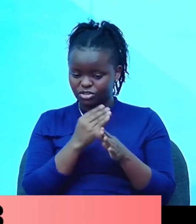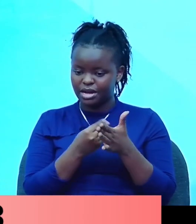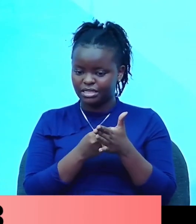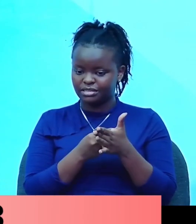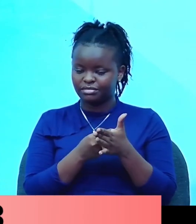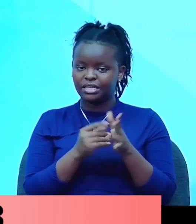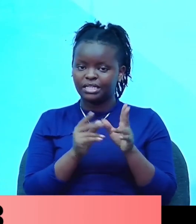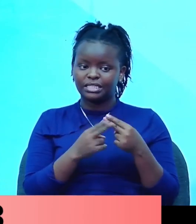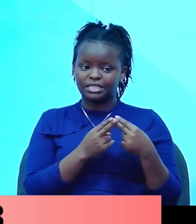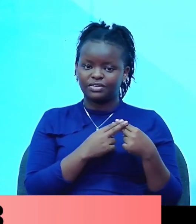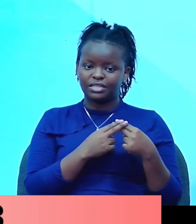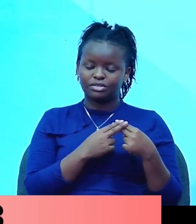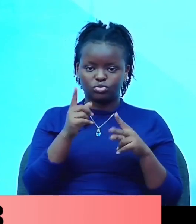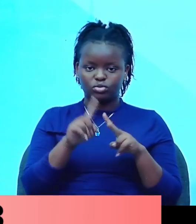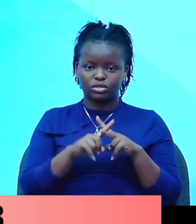off a business.